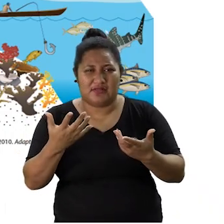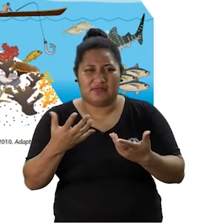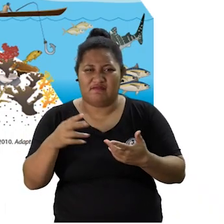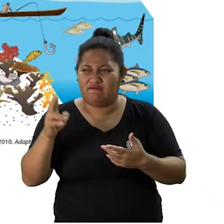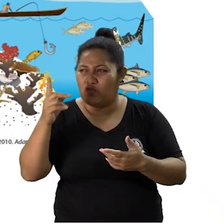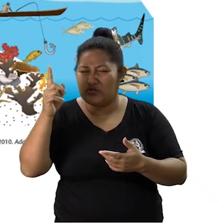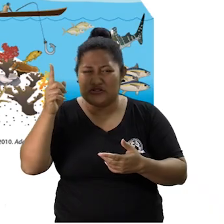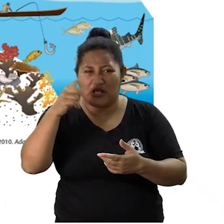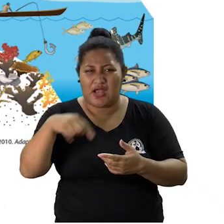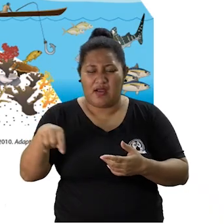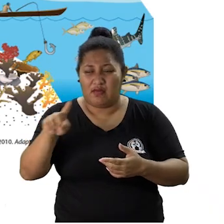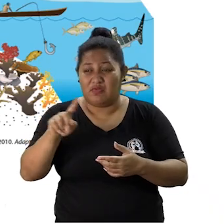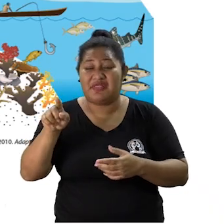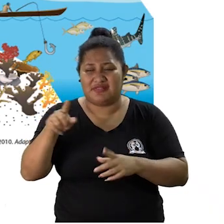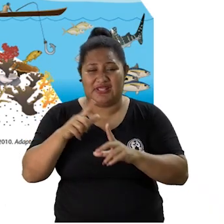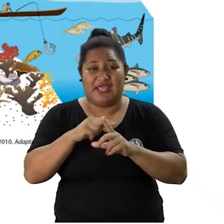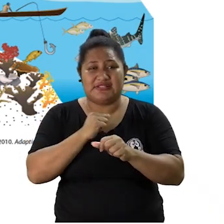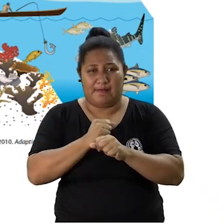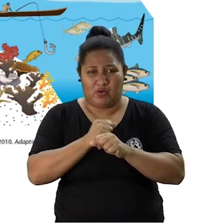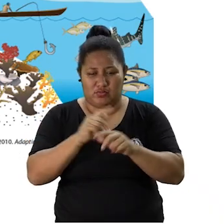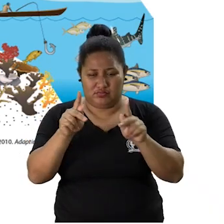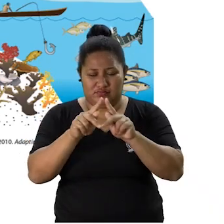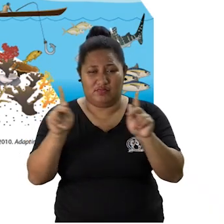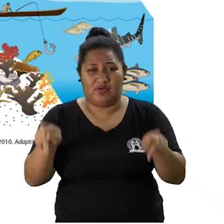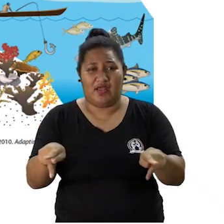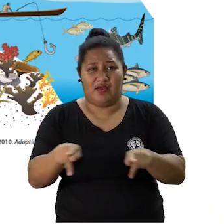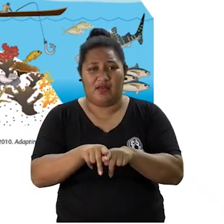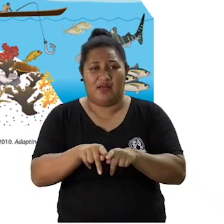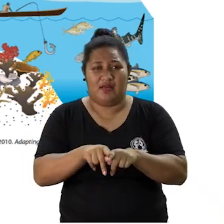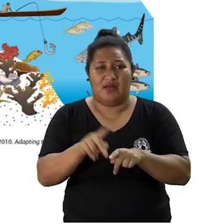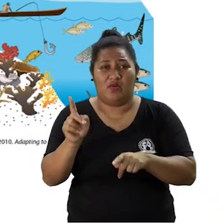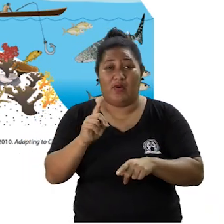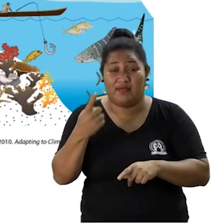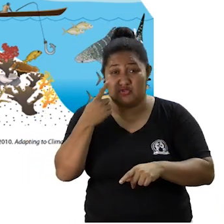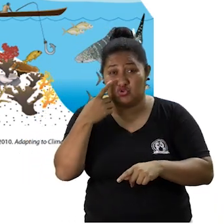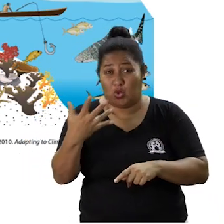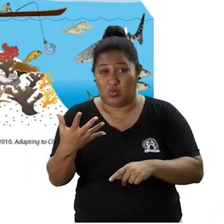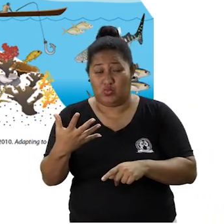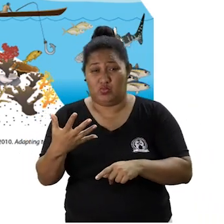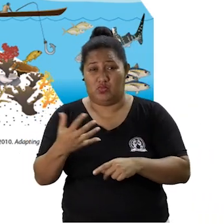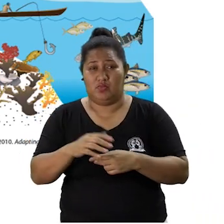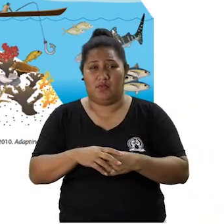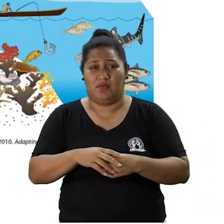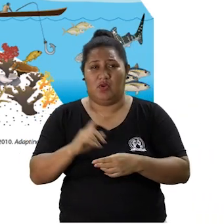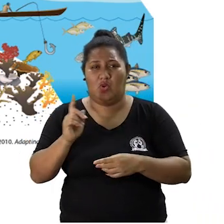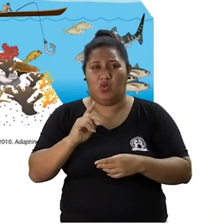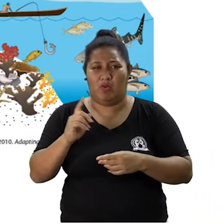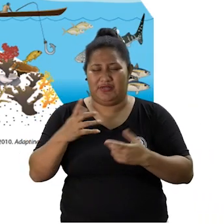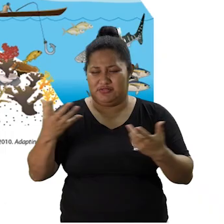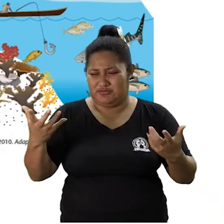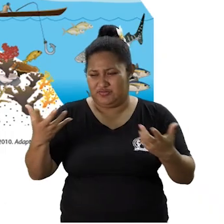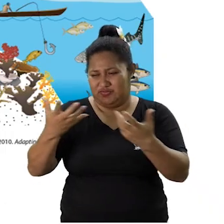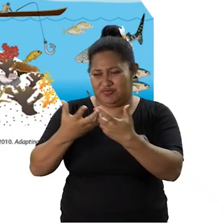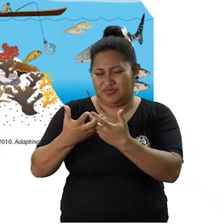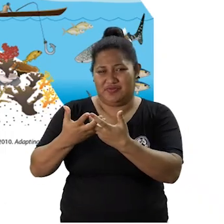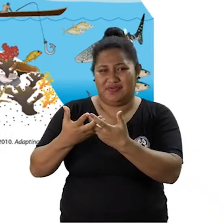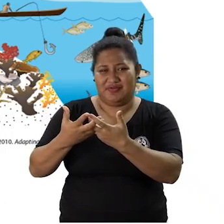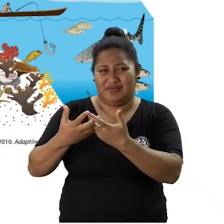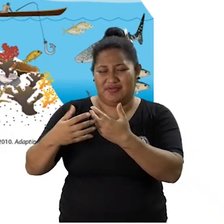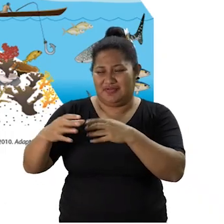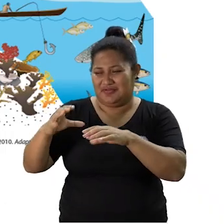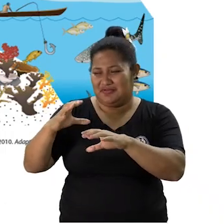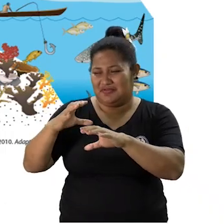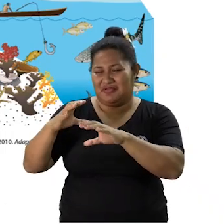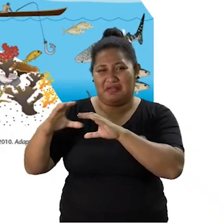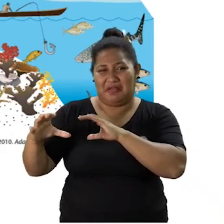Falling o se ata whataitai. E whaai lo mai ai, le anga so tai lea peona o ta ua.